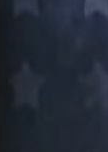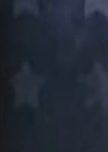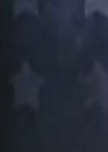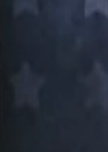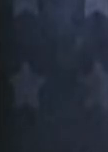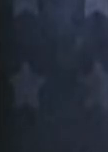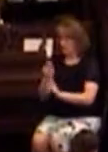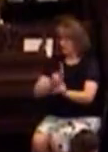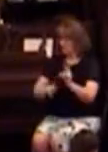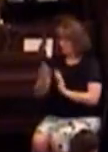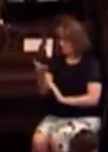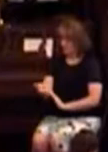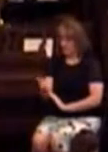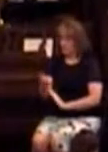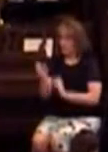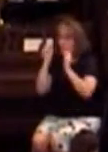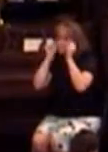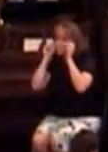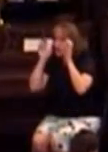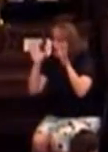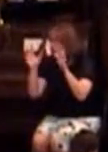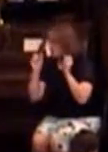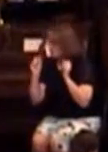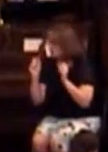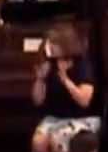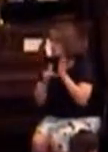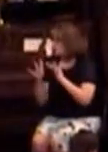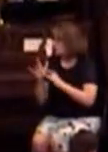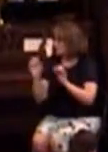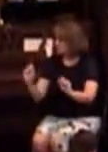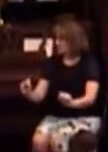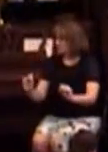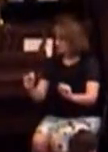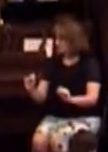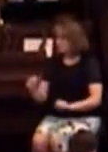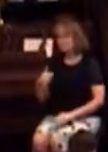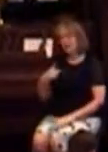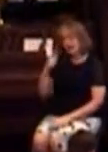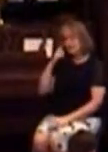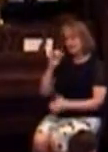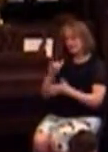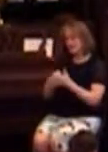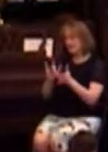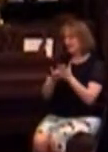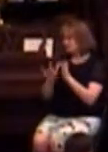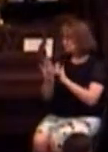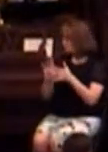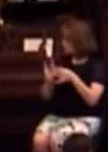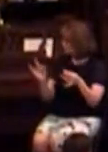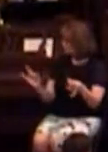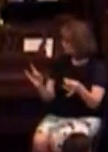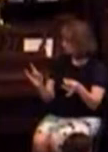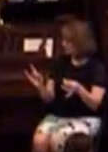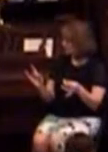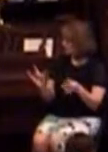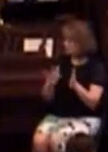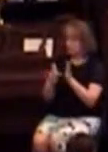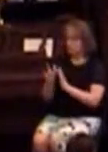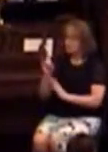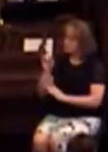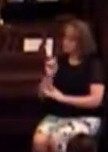Now, typically, when I've thought about that scripture, I think Jesus must have really wowed them with his